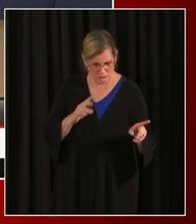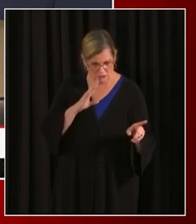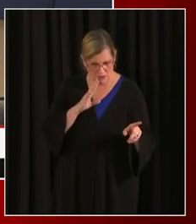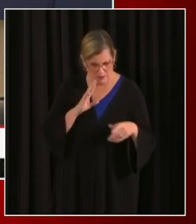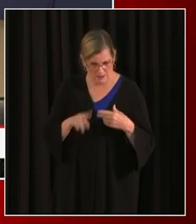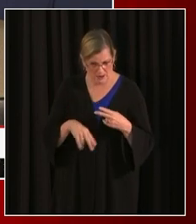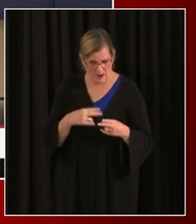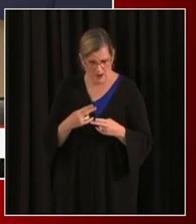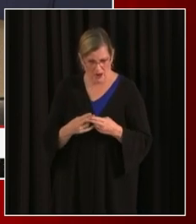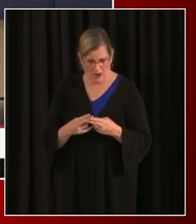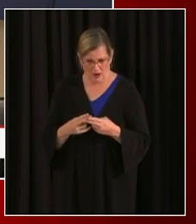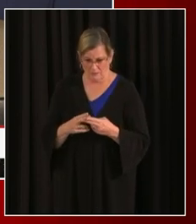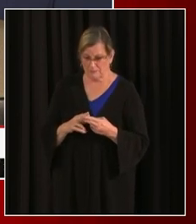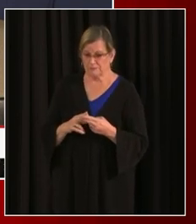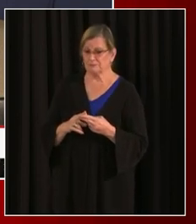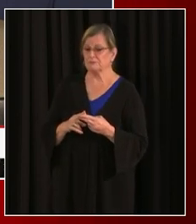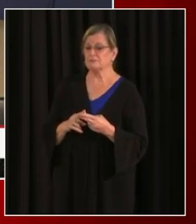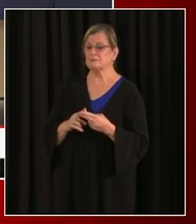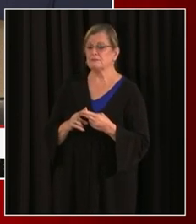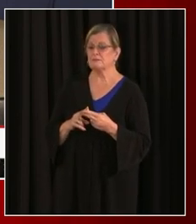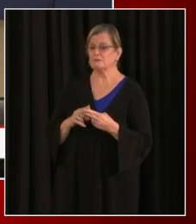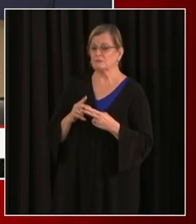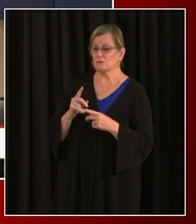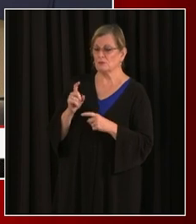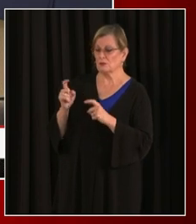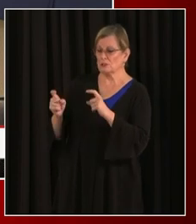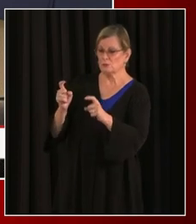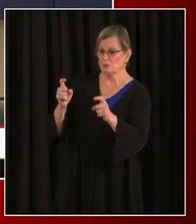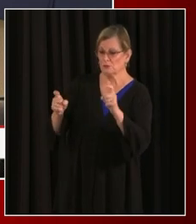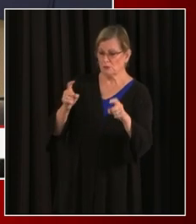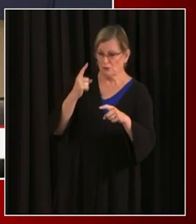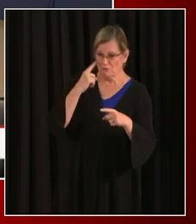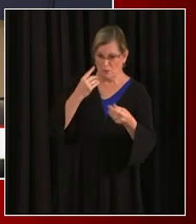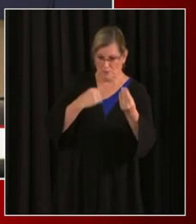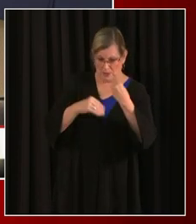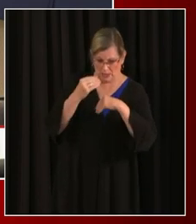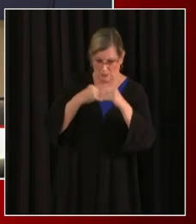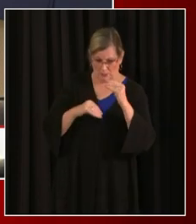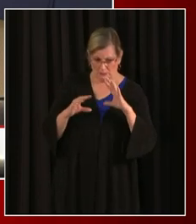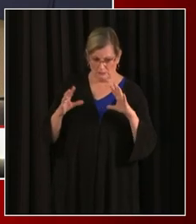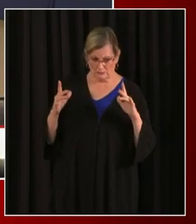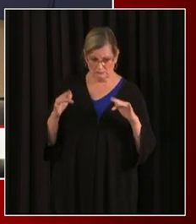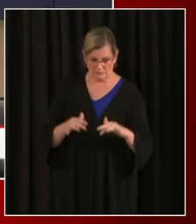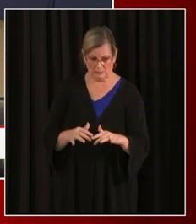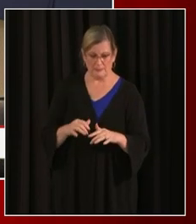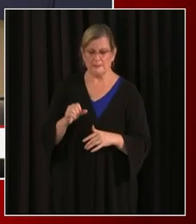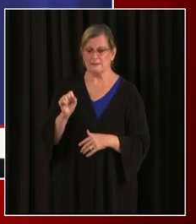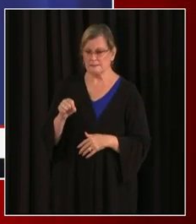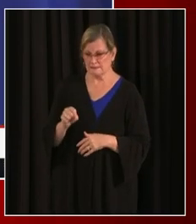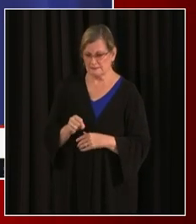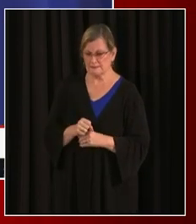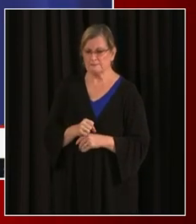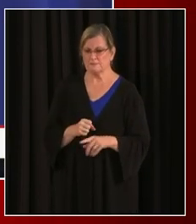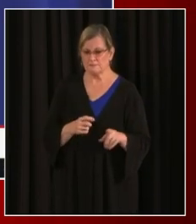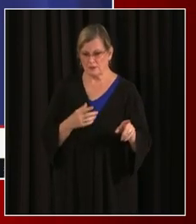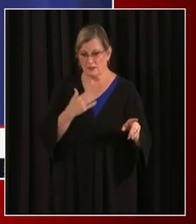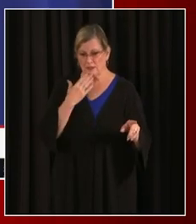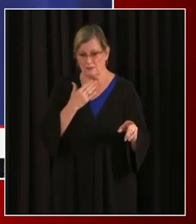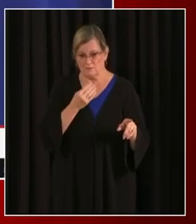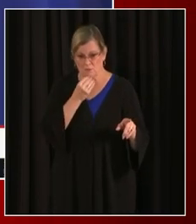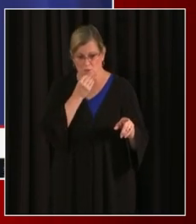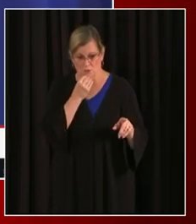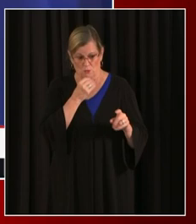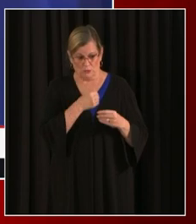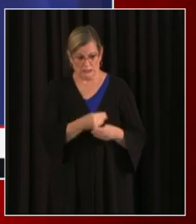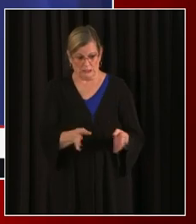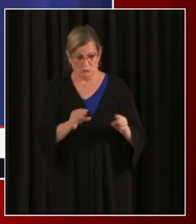our distribution for meals throughout the city. Thank you, Madam Mayor. The grocery distribution sites that we've had throughout